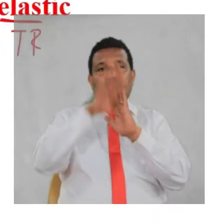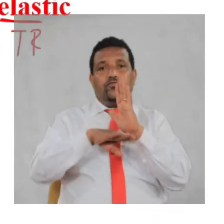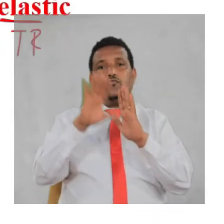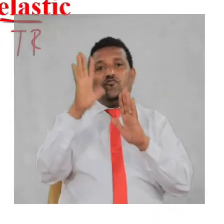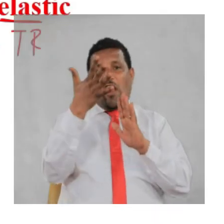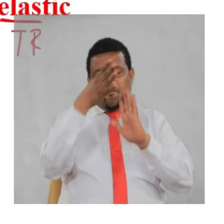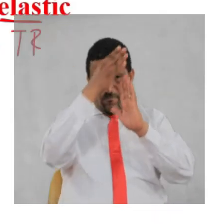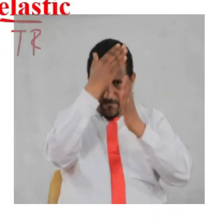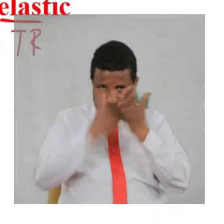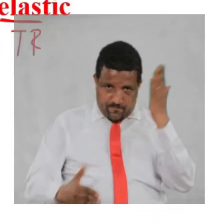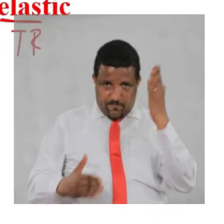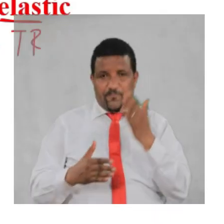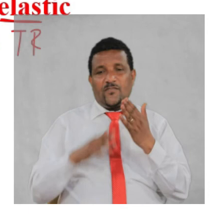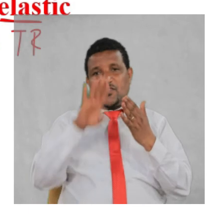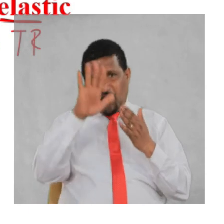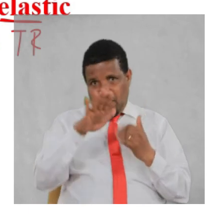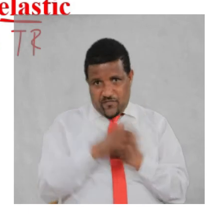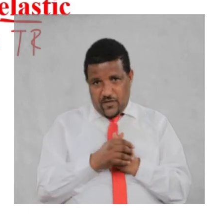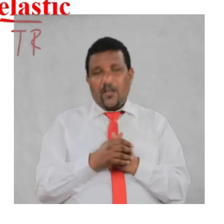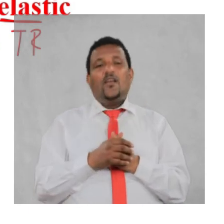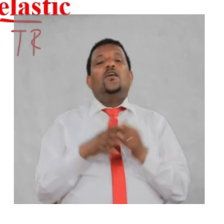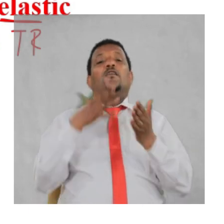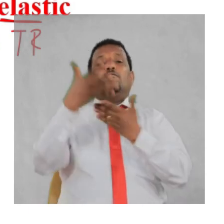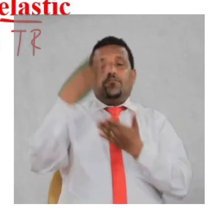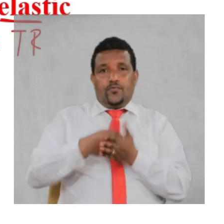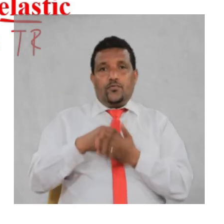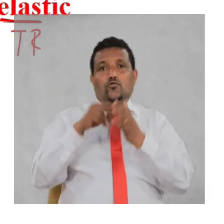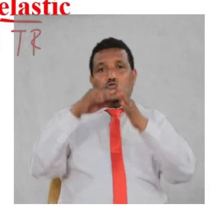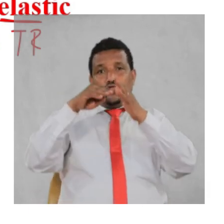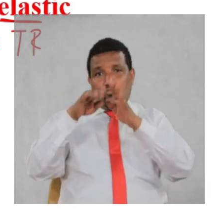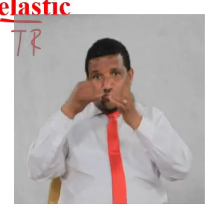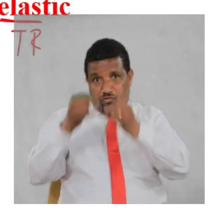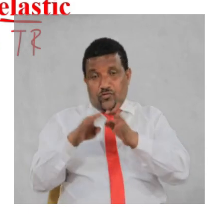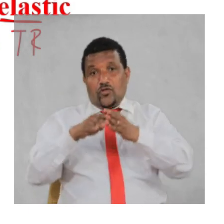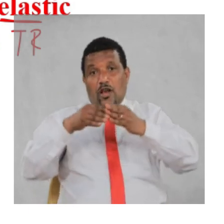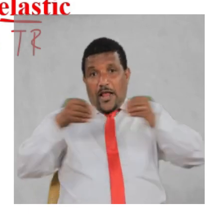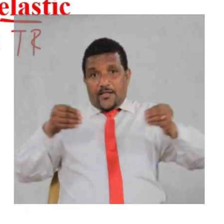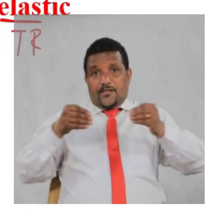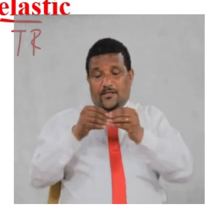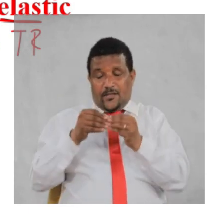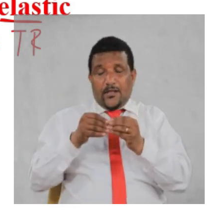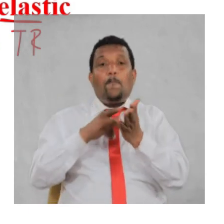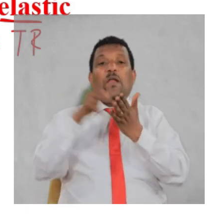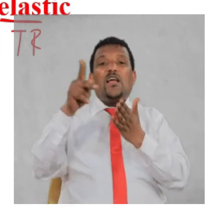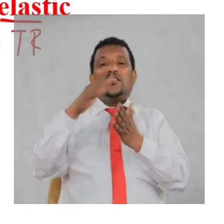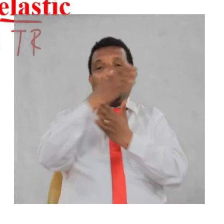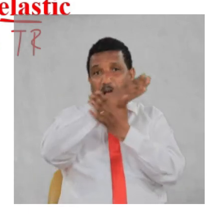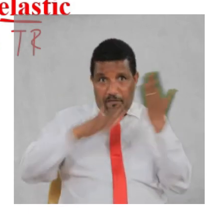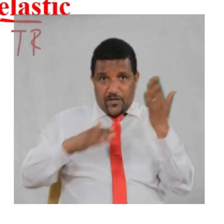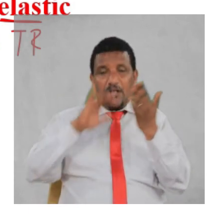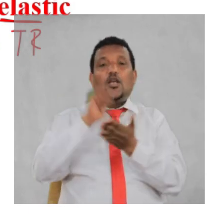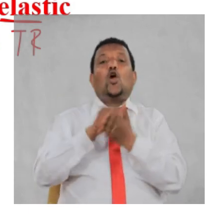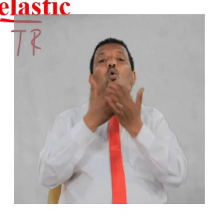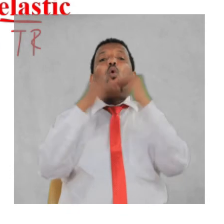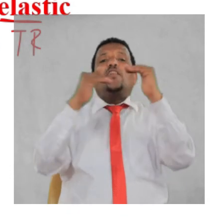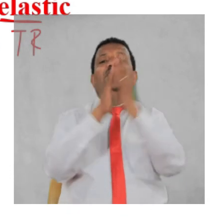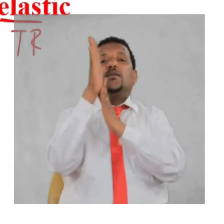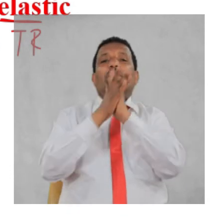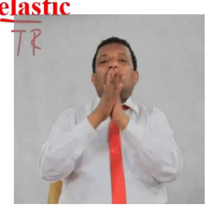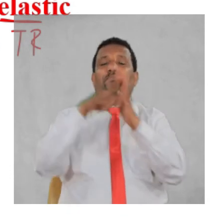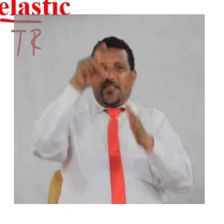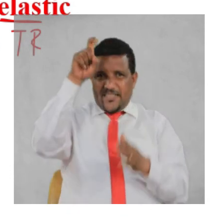5. If the buyer is unit elastic, then if the price is halved, then the quantity demand must